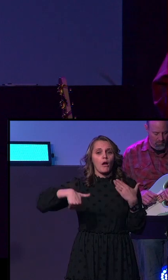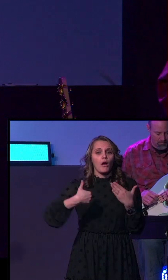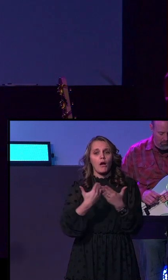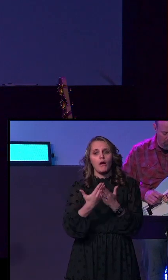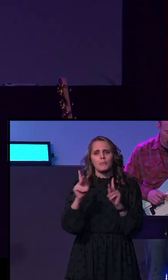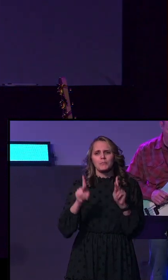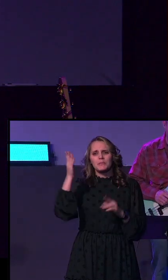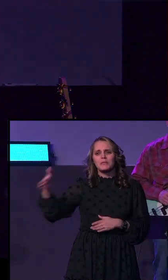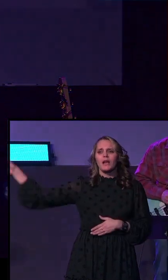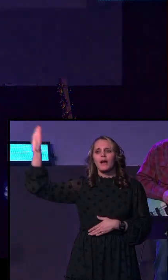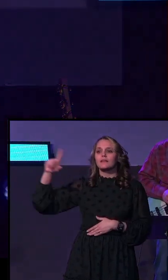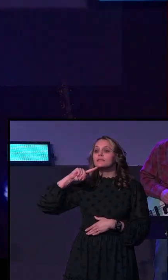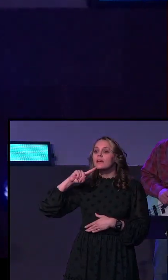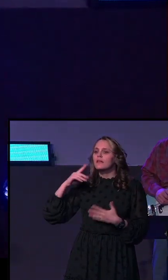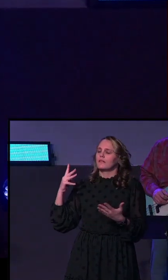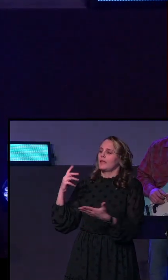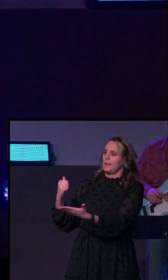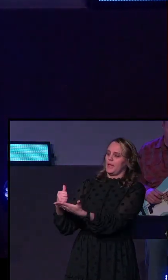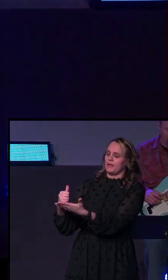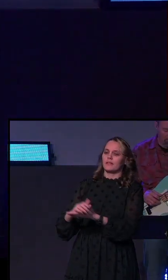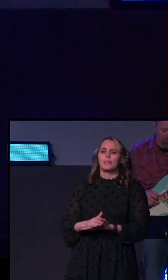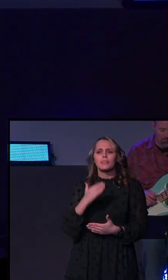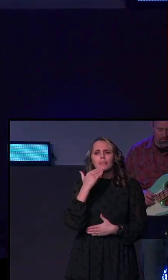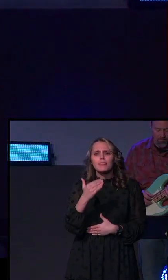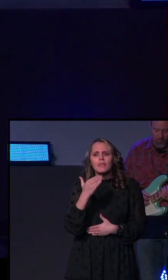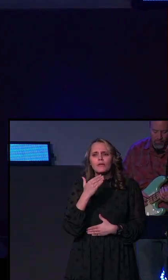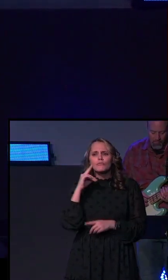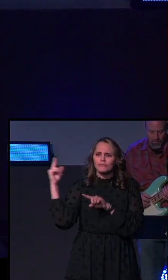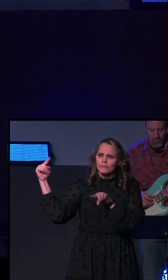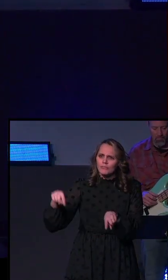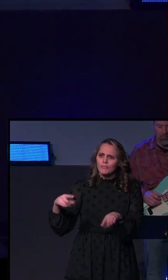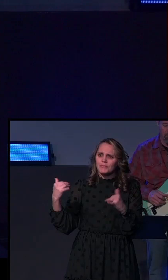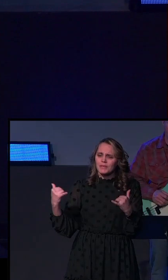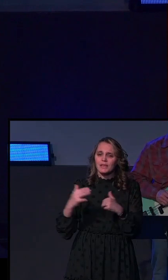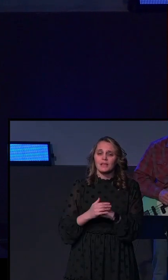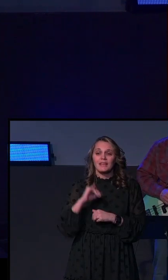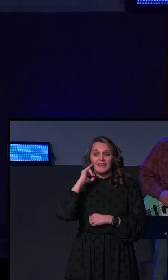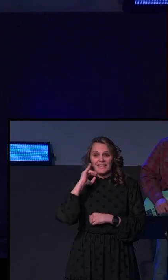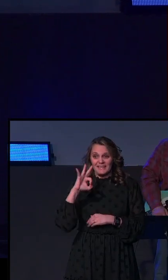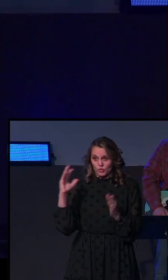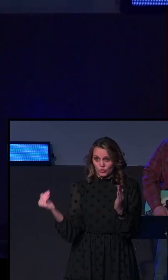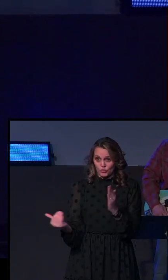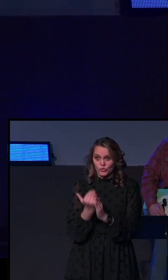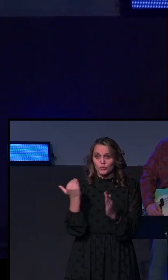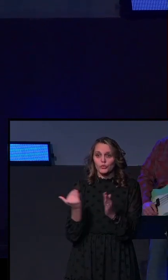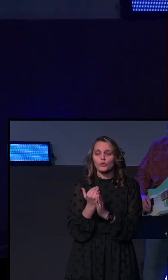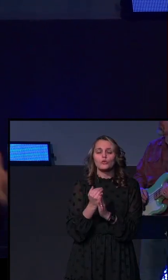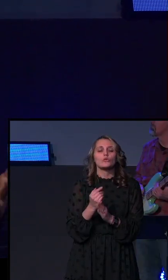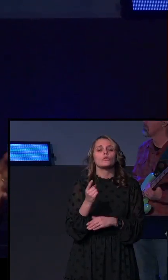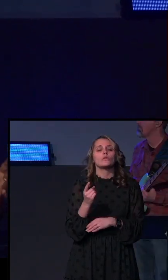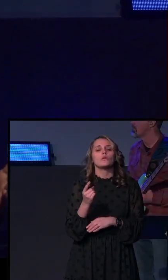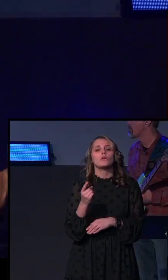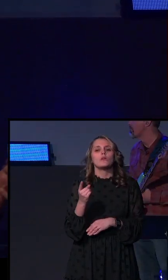God said. Amen. Thanks for being here with us today. If you're new here, if you're just joining us, we've